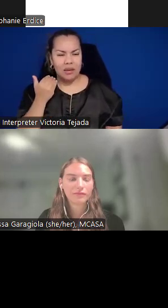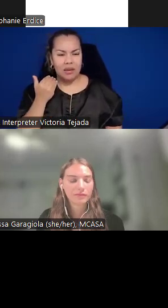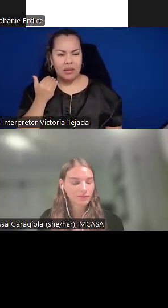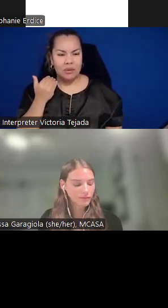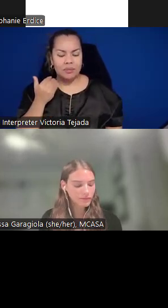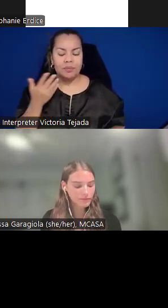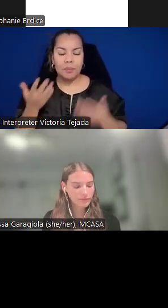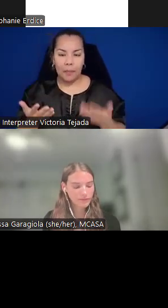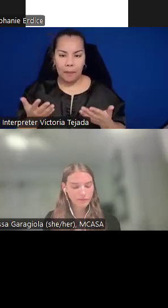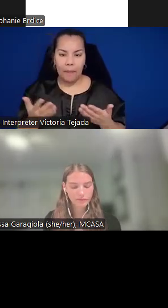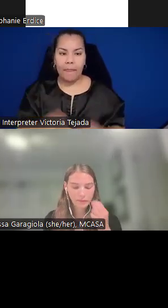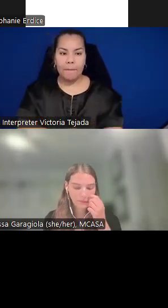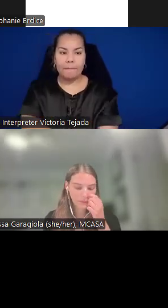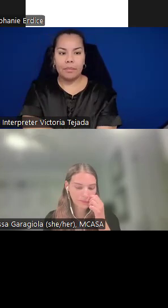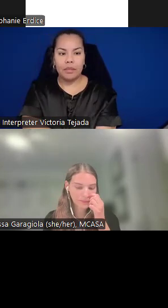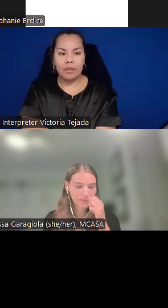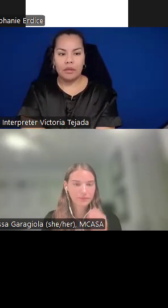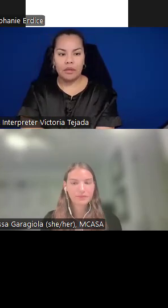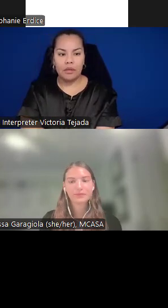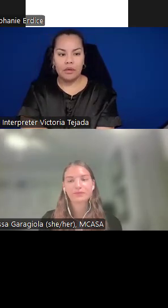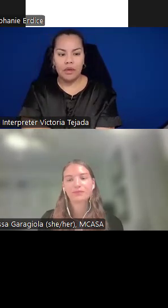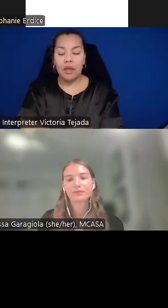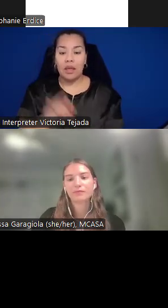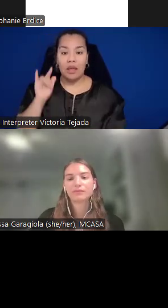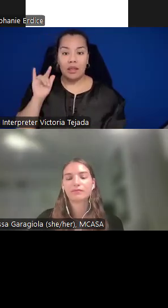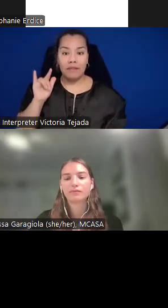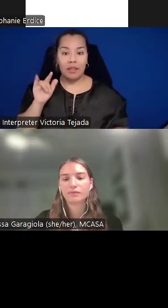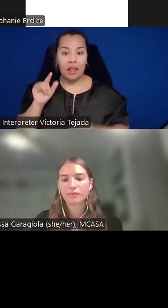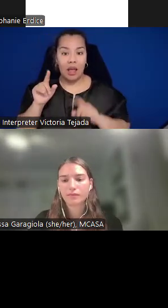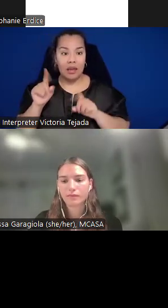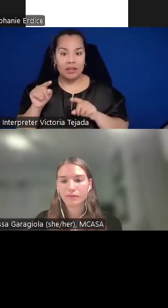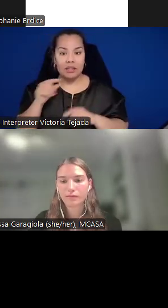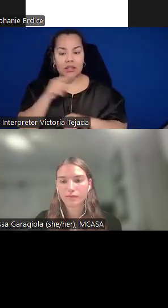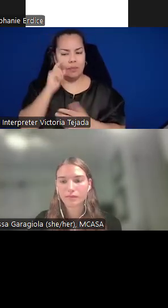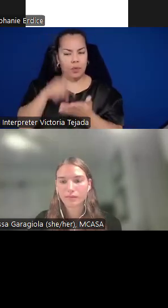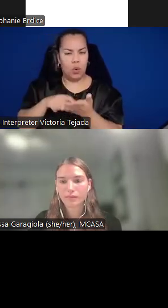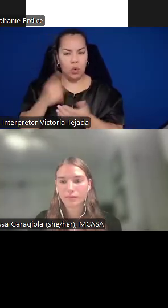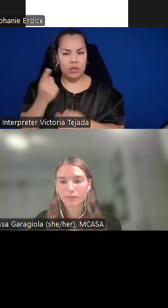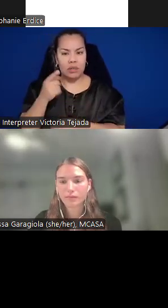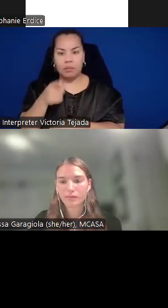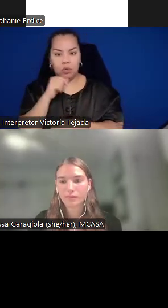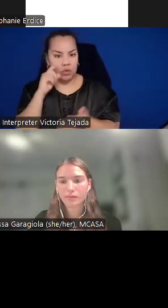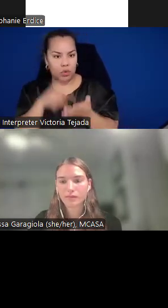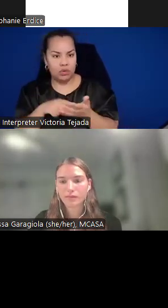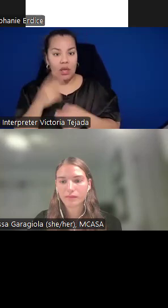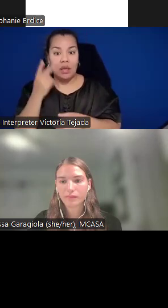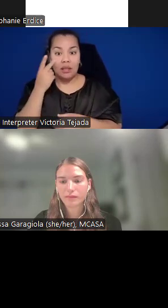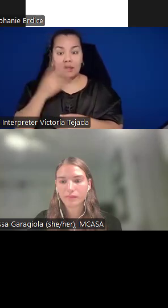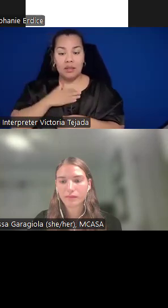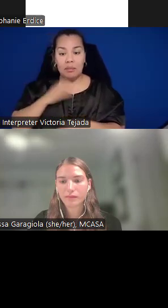But you see, that flight attendant, they see something you don't. They see the carry-ons that I travel